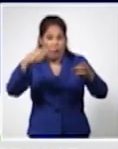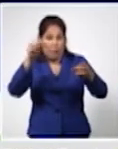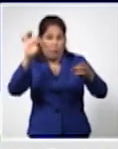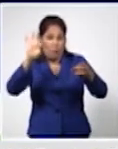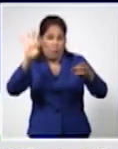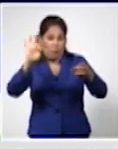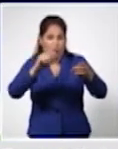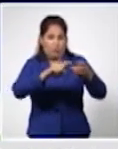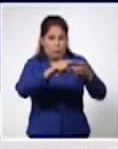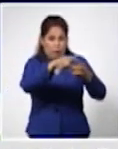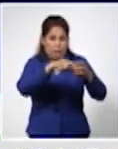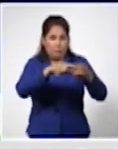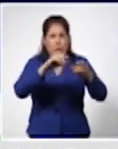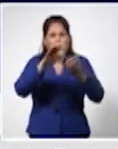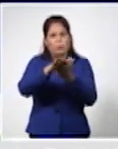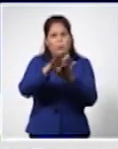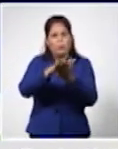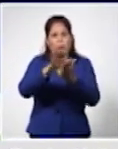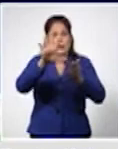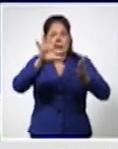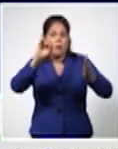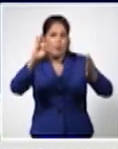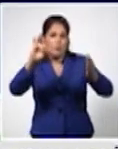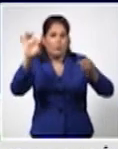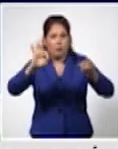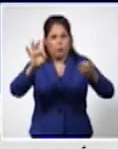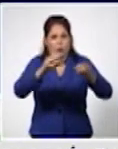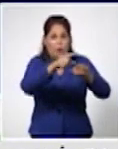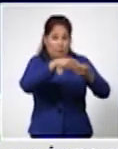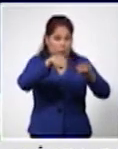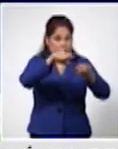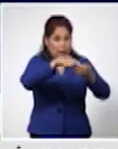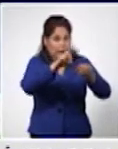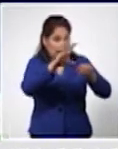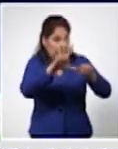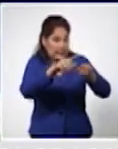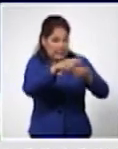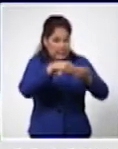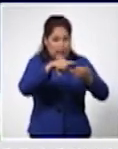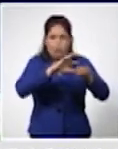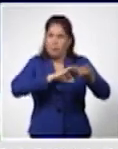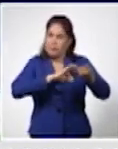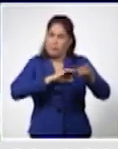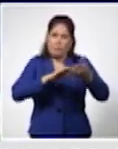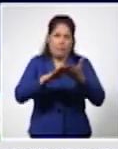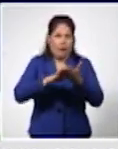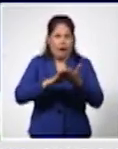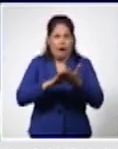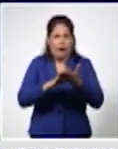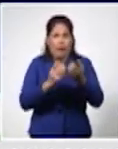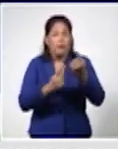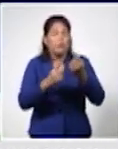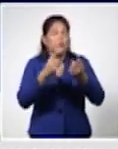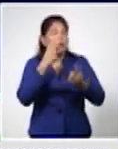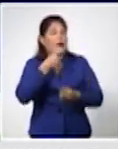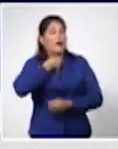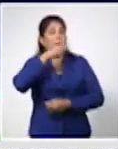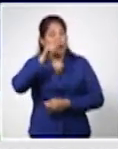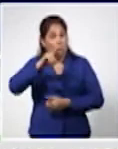83.7% of all diagnosed cases, which means that this group runs the highest risk of contracting the